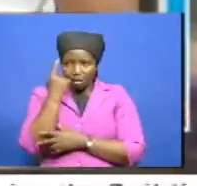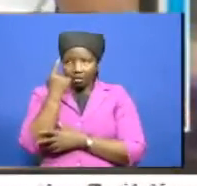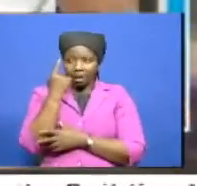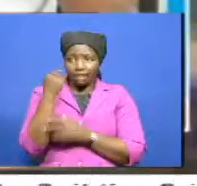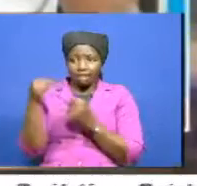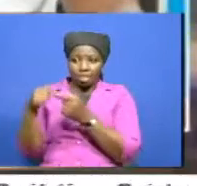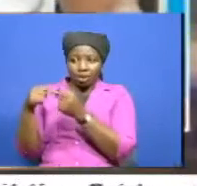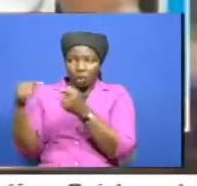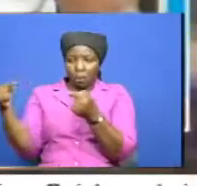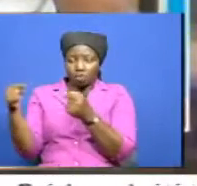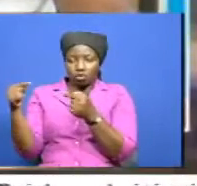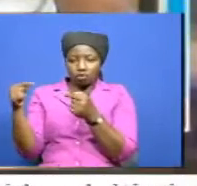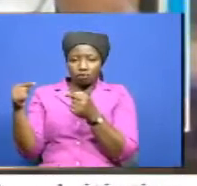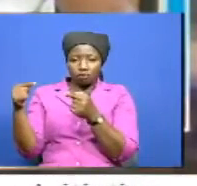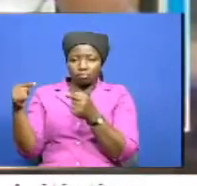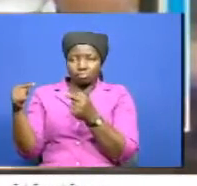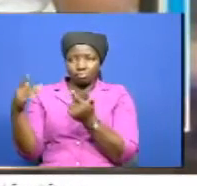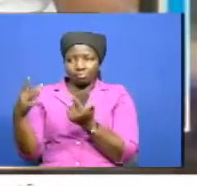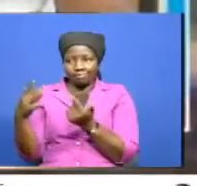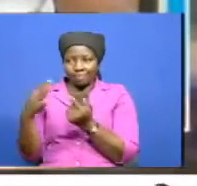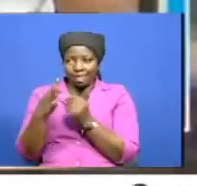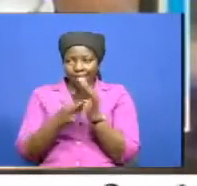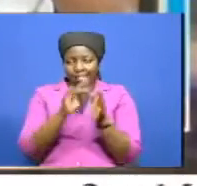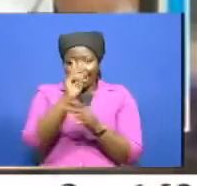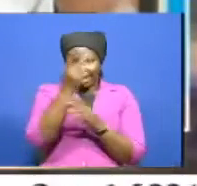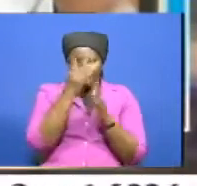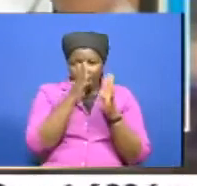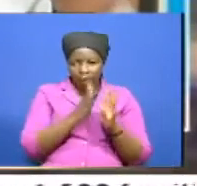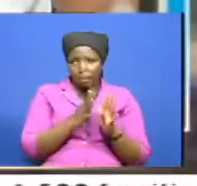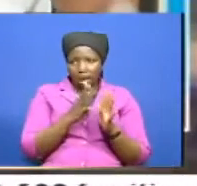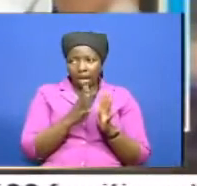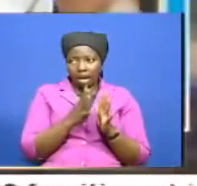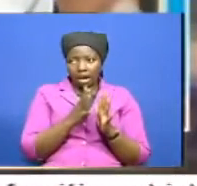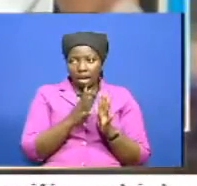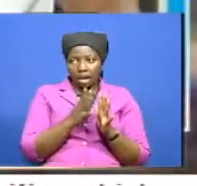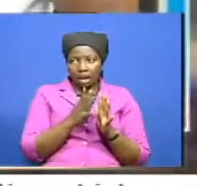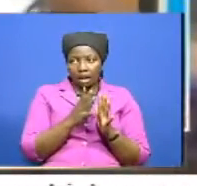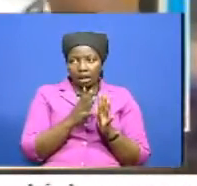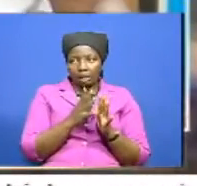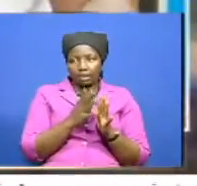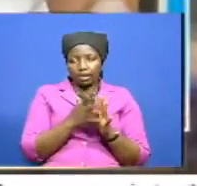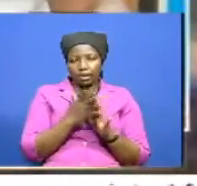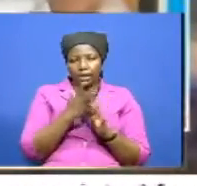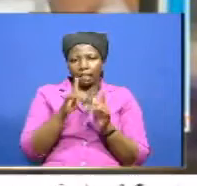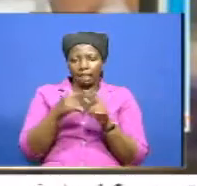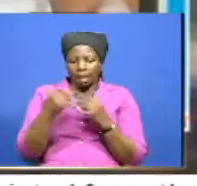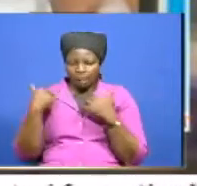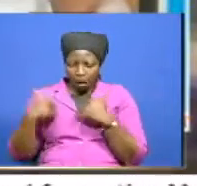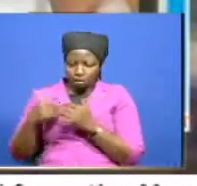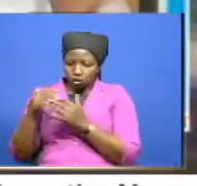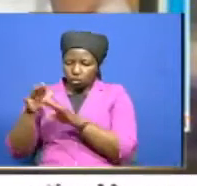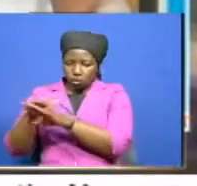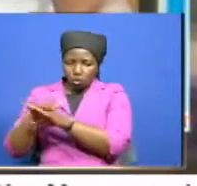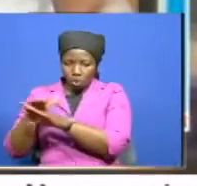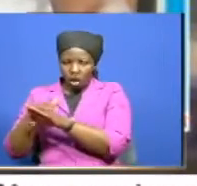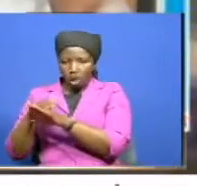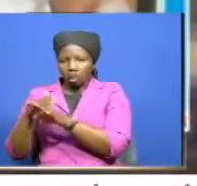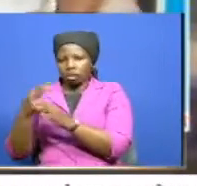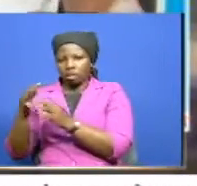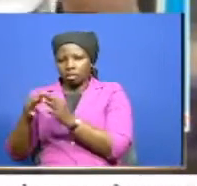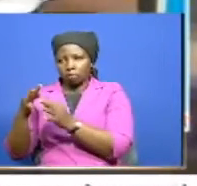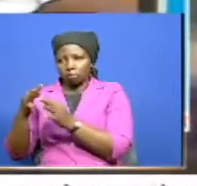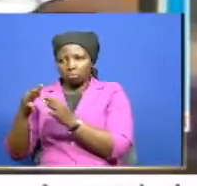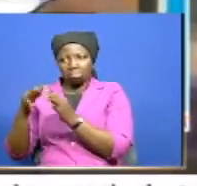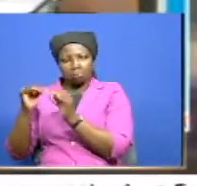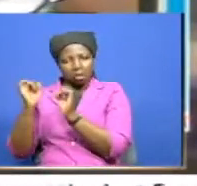opposition is, if a Kenyan player line breaks, and I'm slower, one, if they're about to be caught up, it's more than likely they're